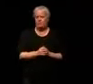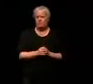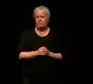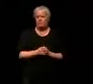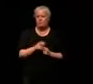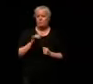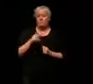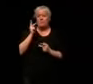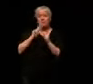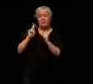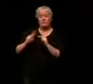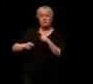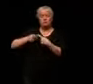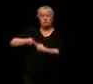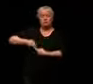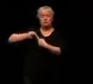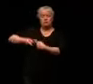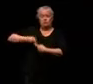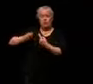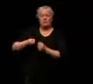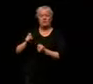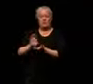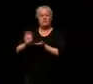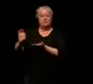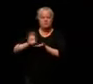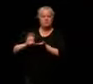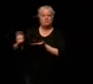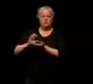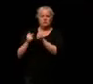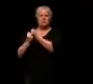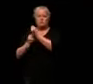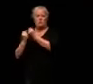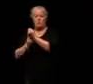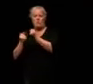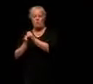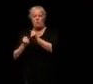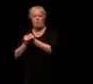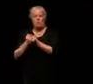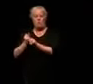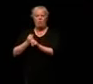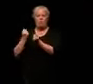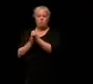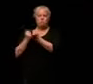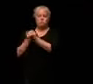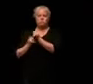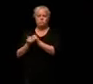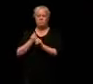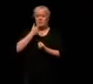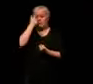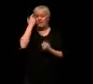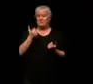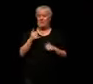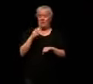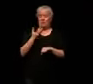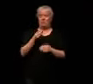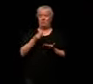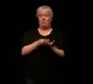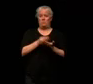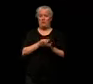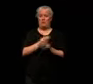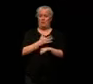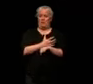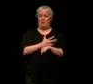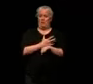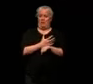who are struggling. The flow of funds that we're keeping vulnerable New Yorkers afloat is dying up. It's drying